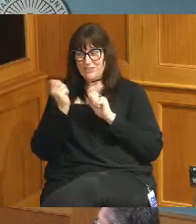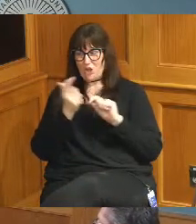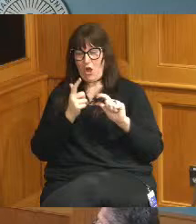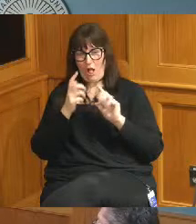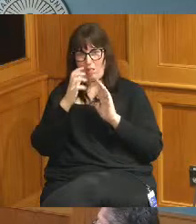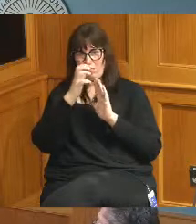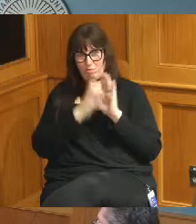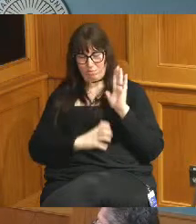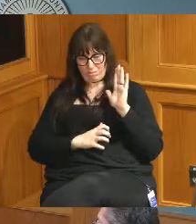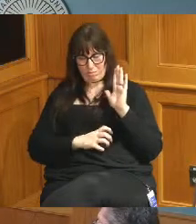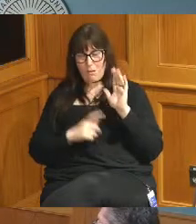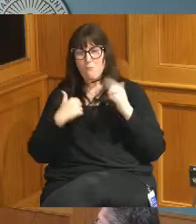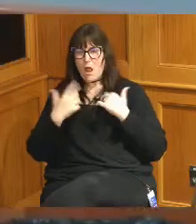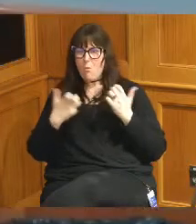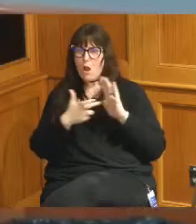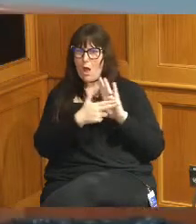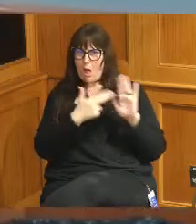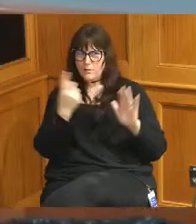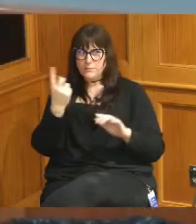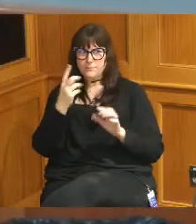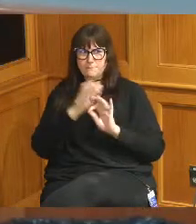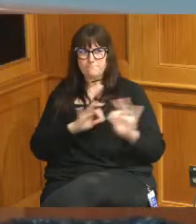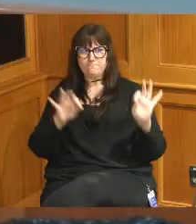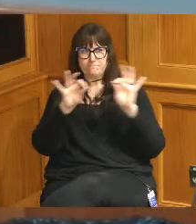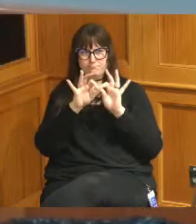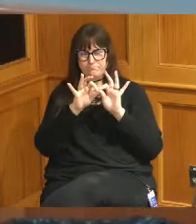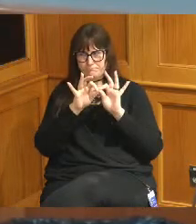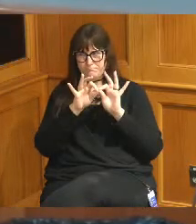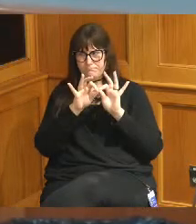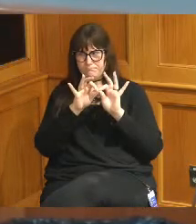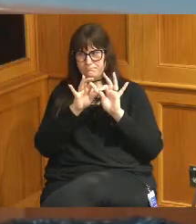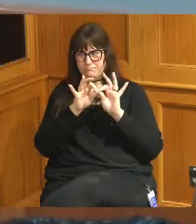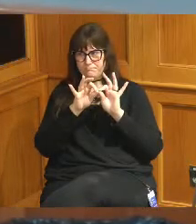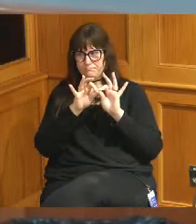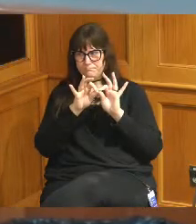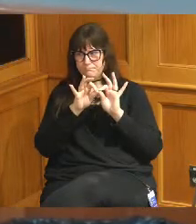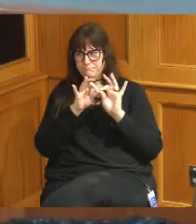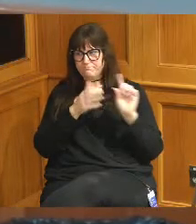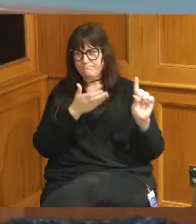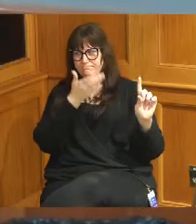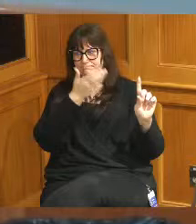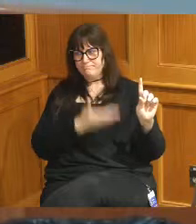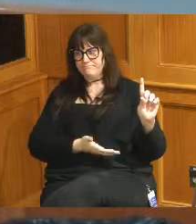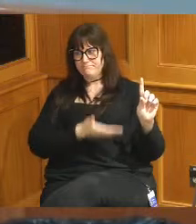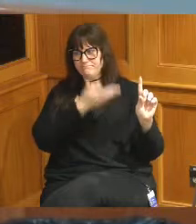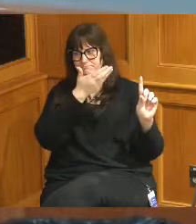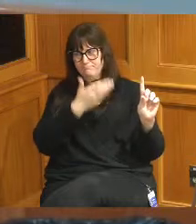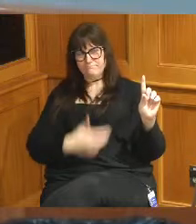highlight something. Dr. Bishop Brian Walker